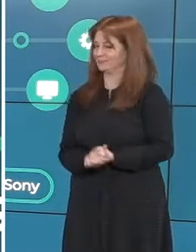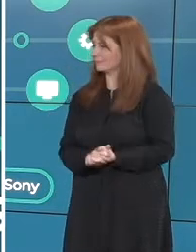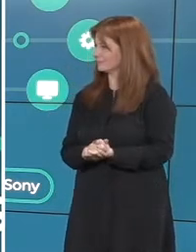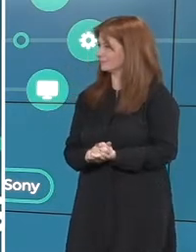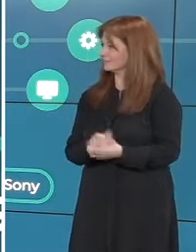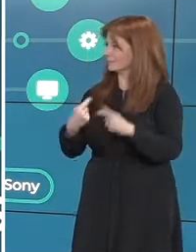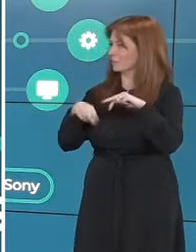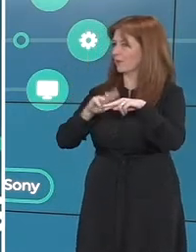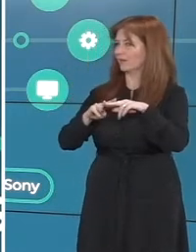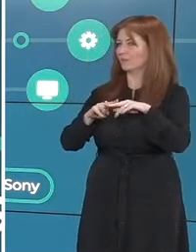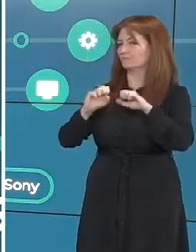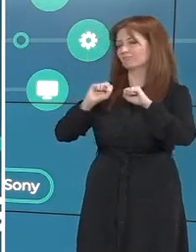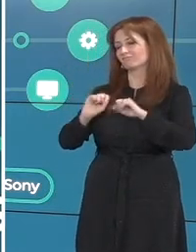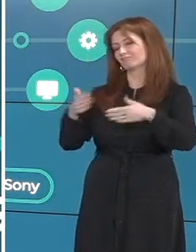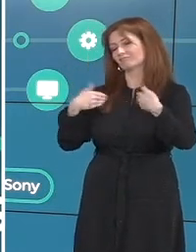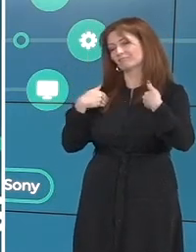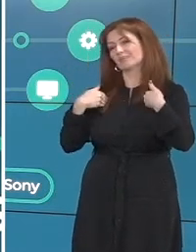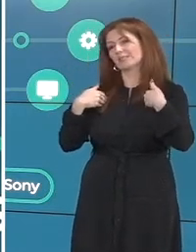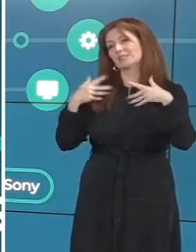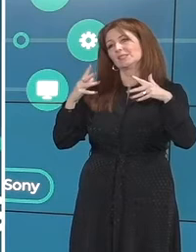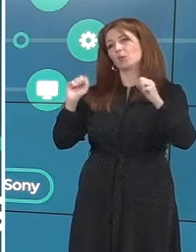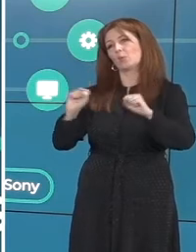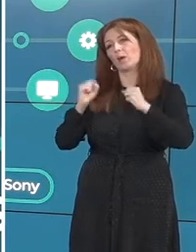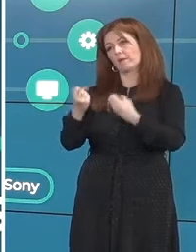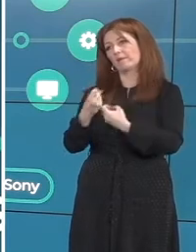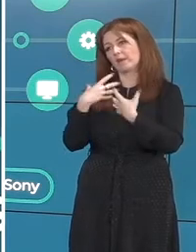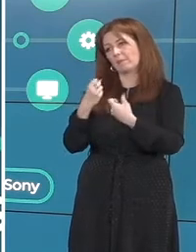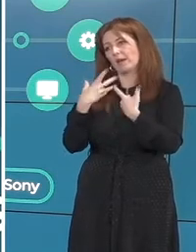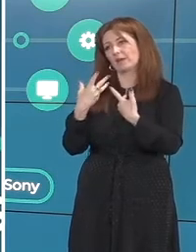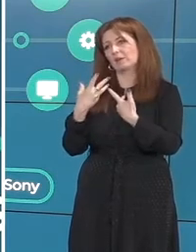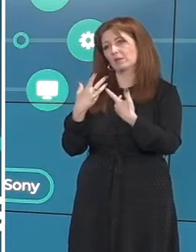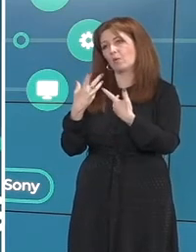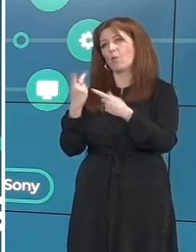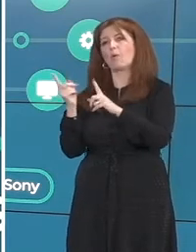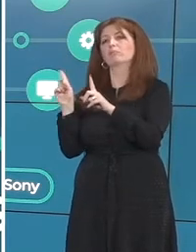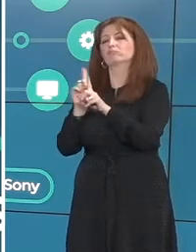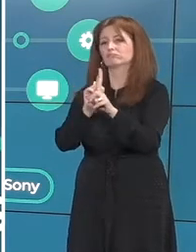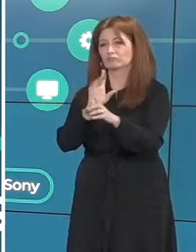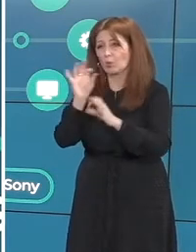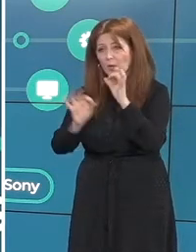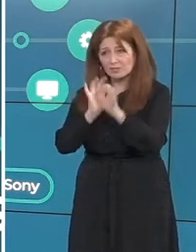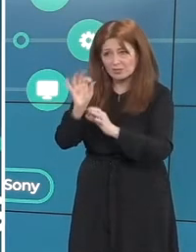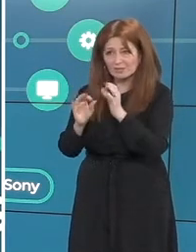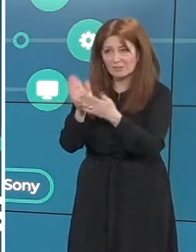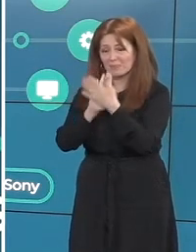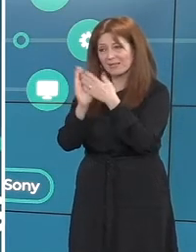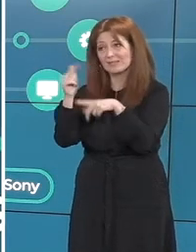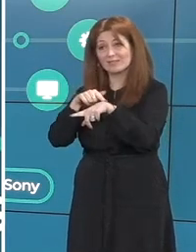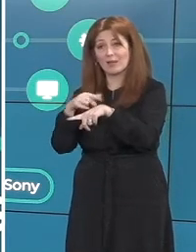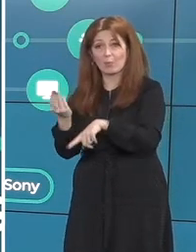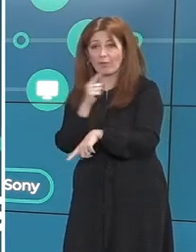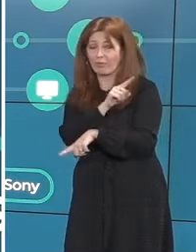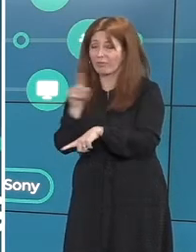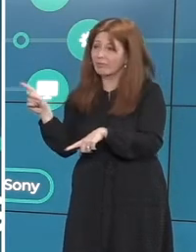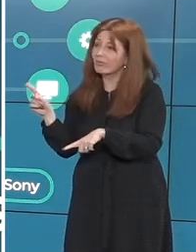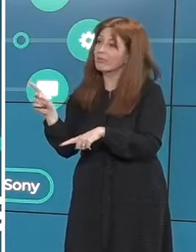back and waiting for people to give you feedback, as well as actually proactively going out to them and surveying folks and spending time with people with different